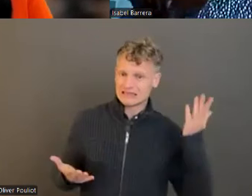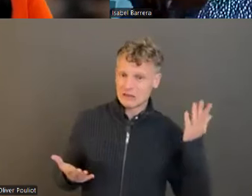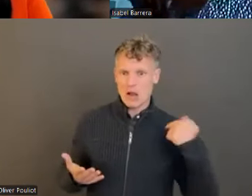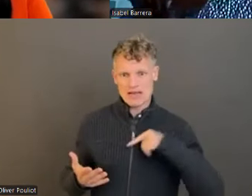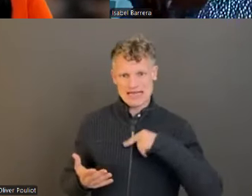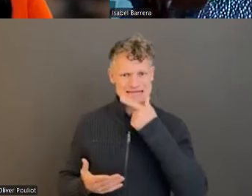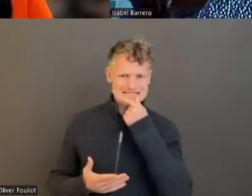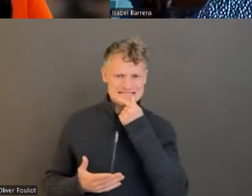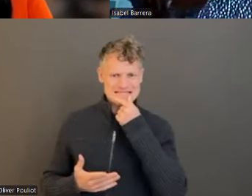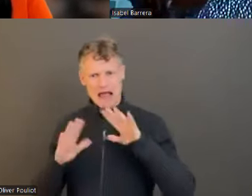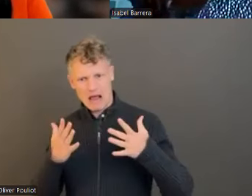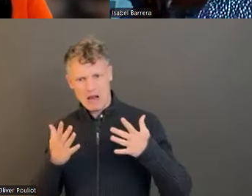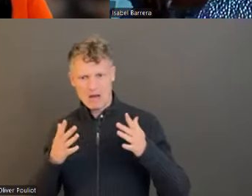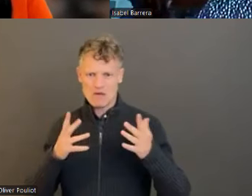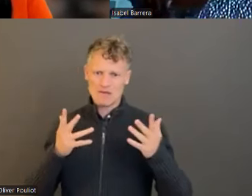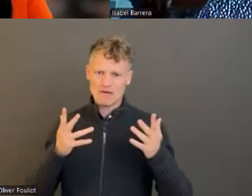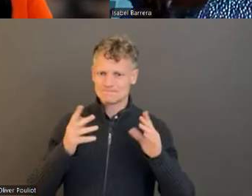program.